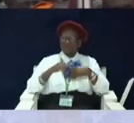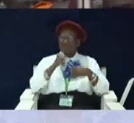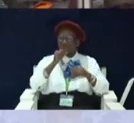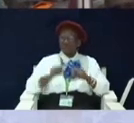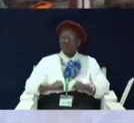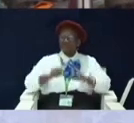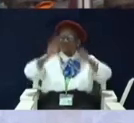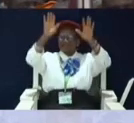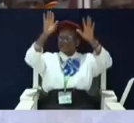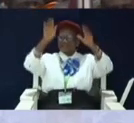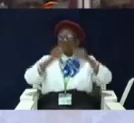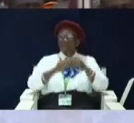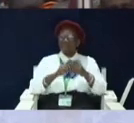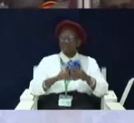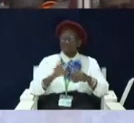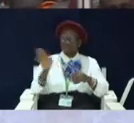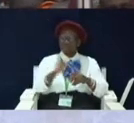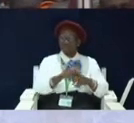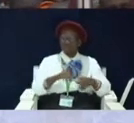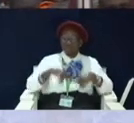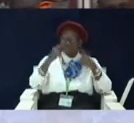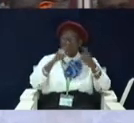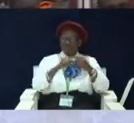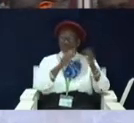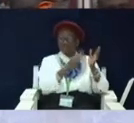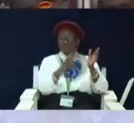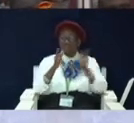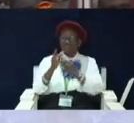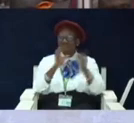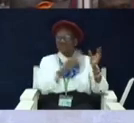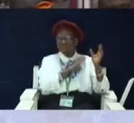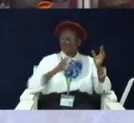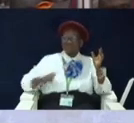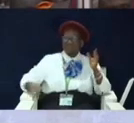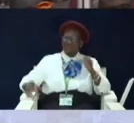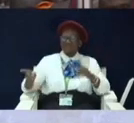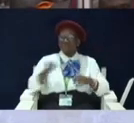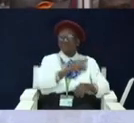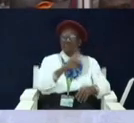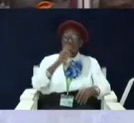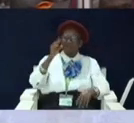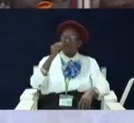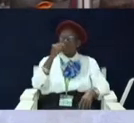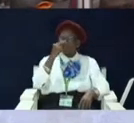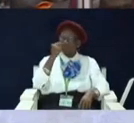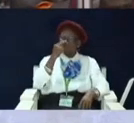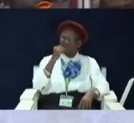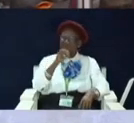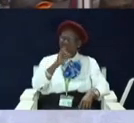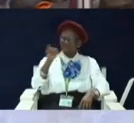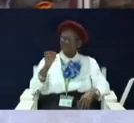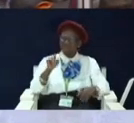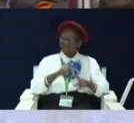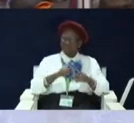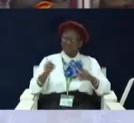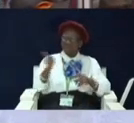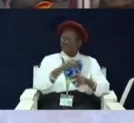joking. But you can make up your